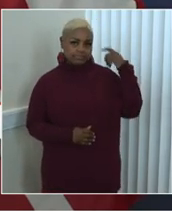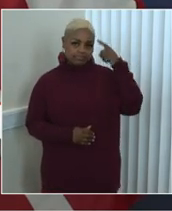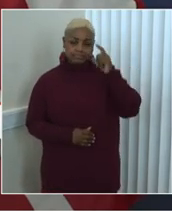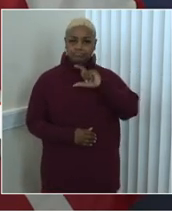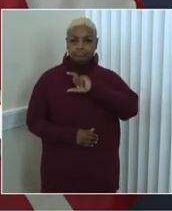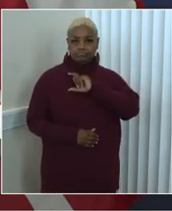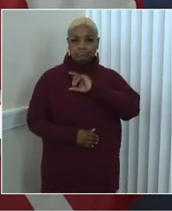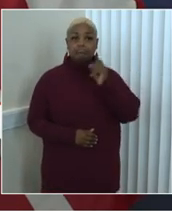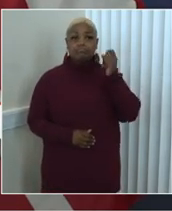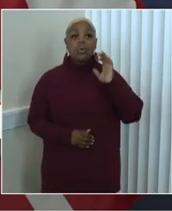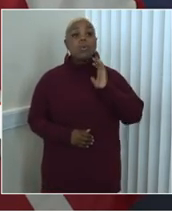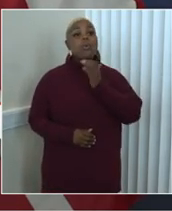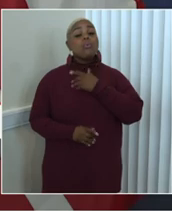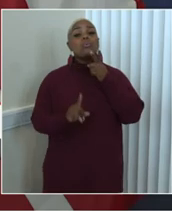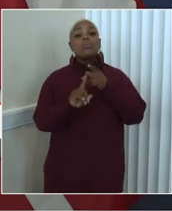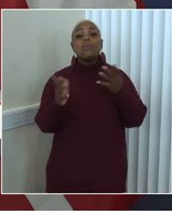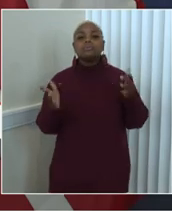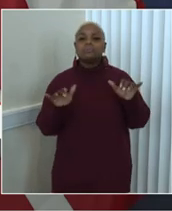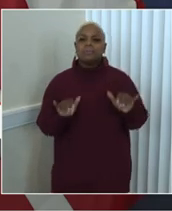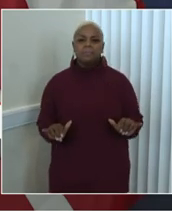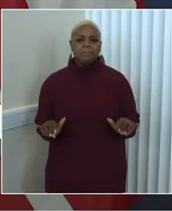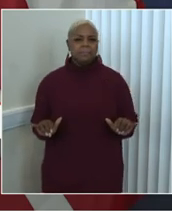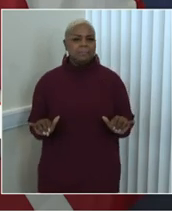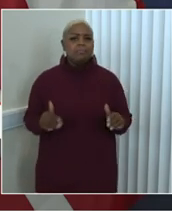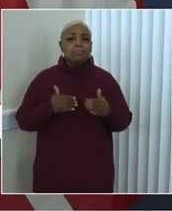the same, even with this change.